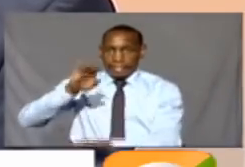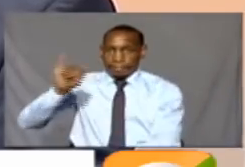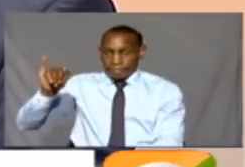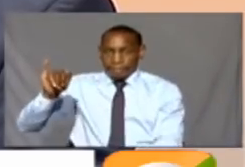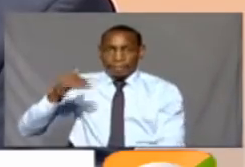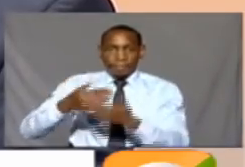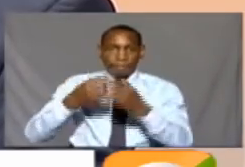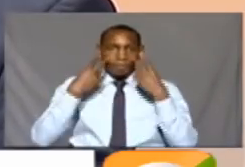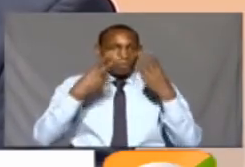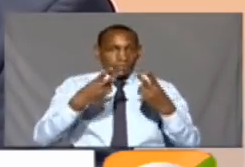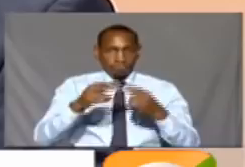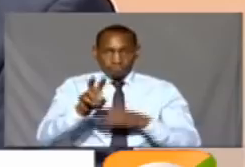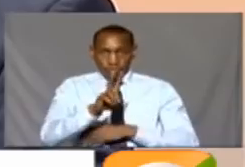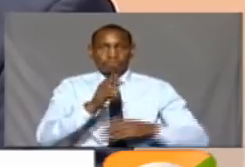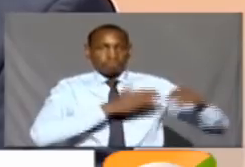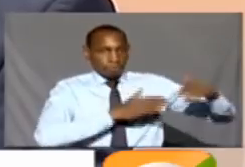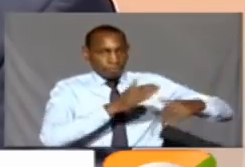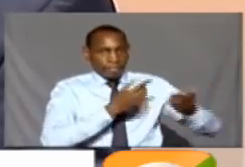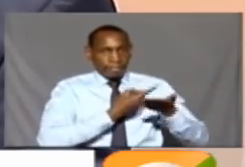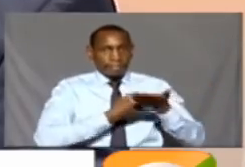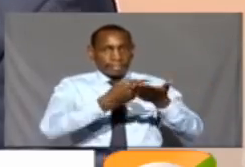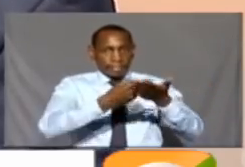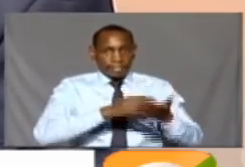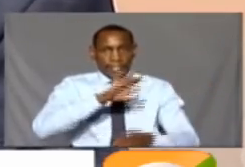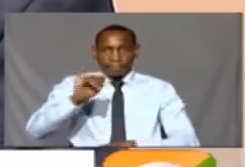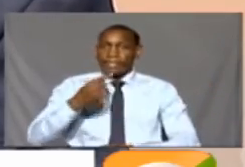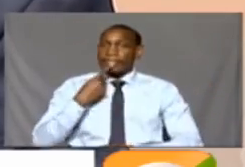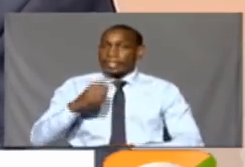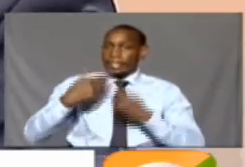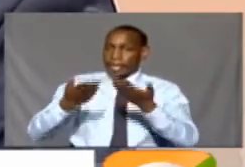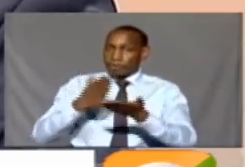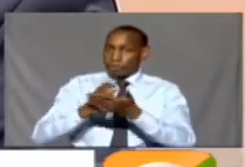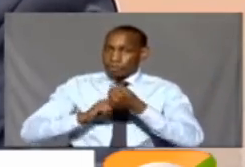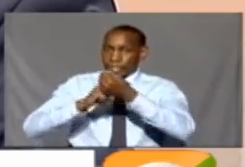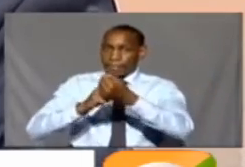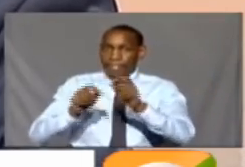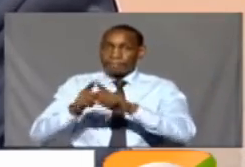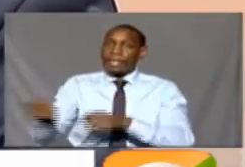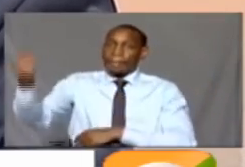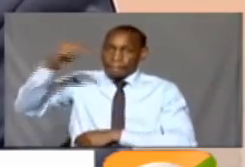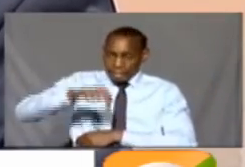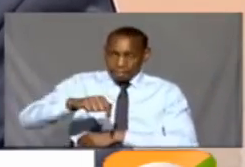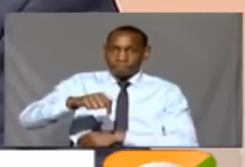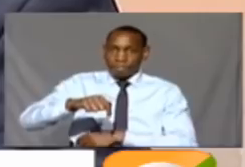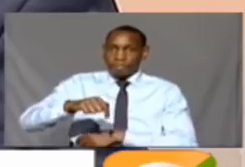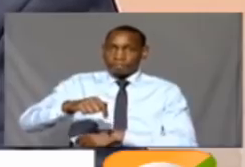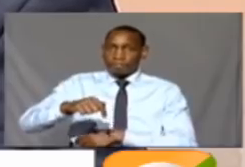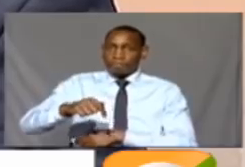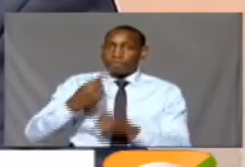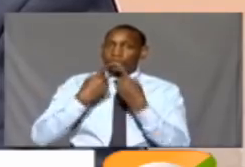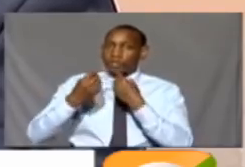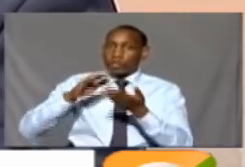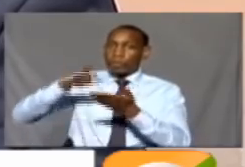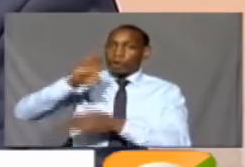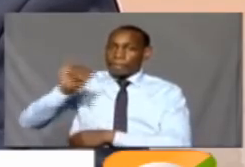at Bomas talking about BBI, telling us how you supported it. Come and tell us much more about BBI. That's